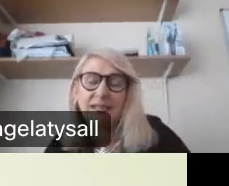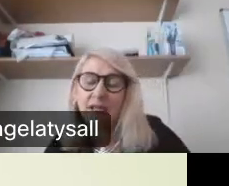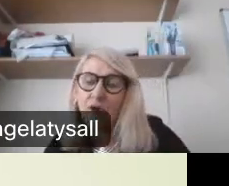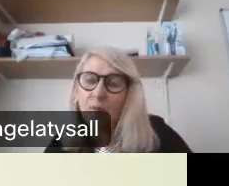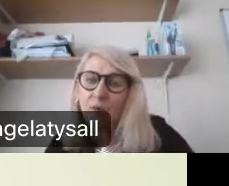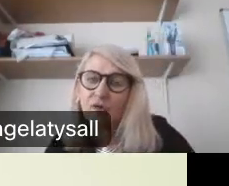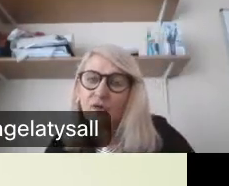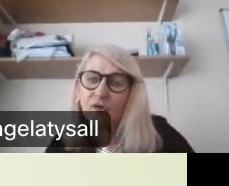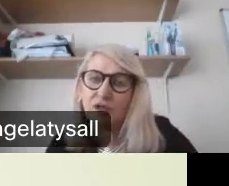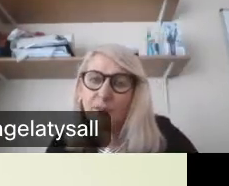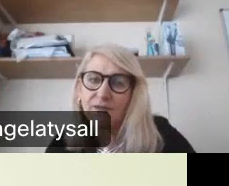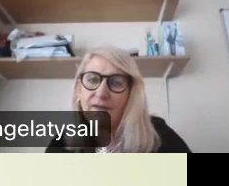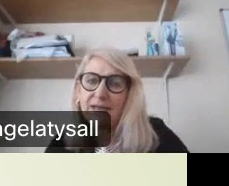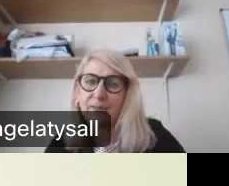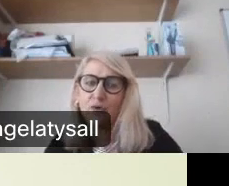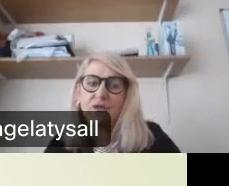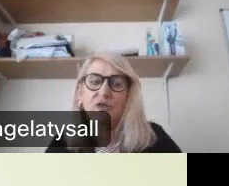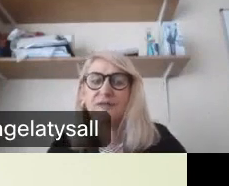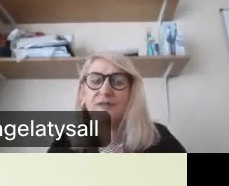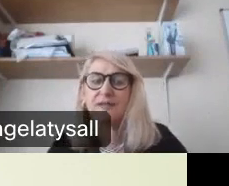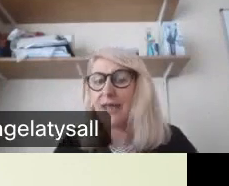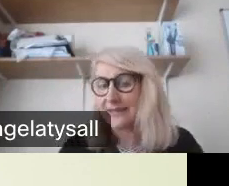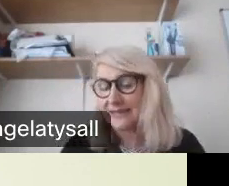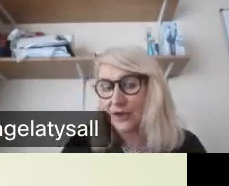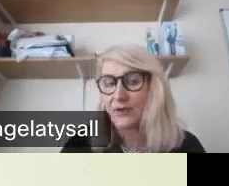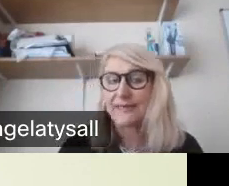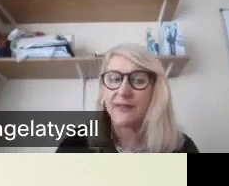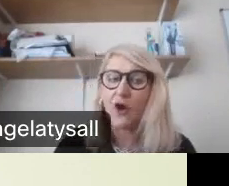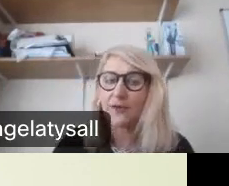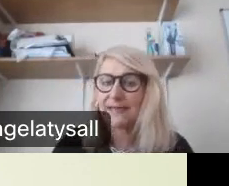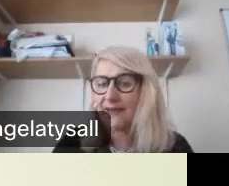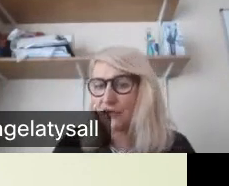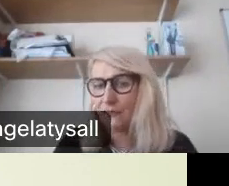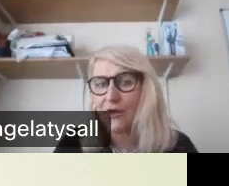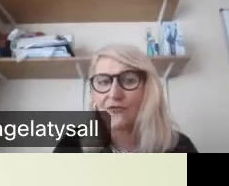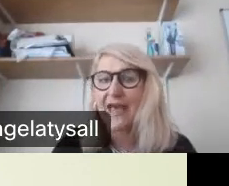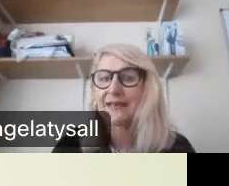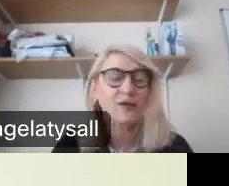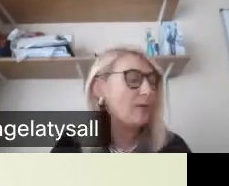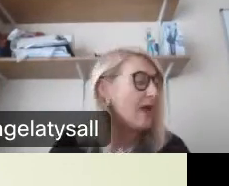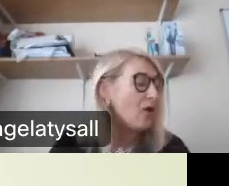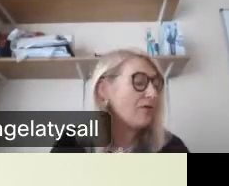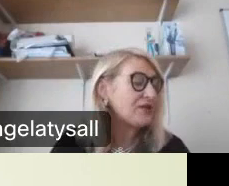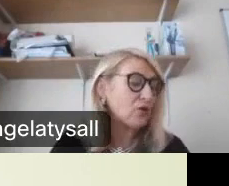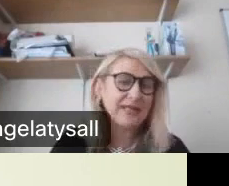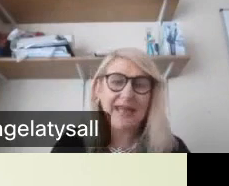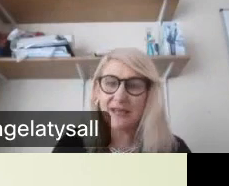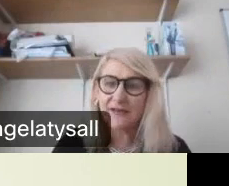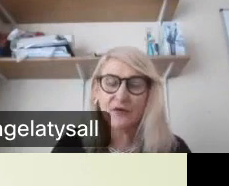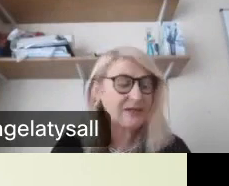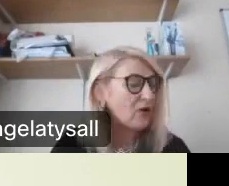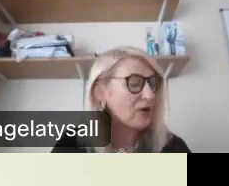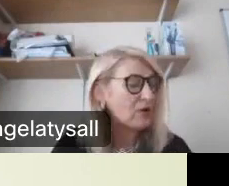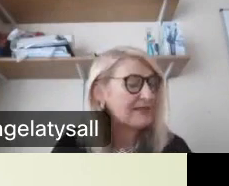Kathy Sexton. We're both going to talk about various approaches using stickers and the audits they've done around that. So over to